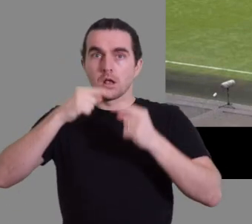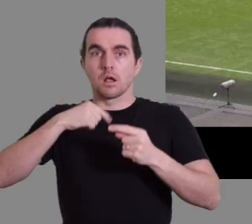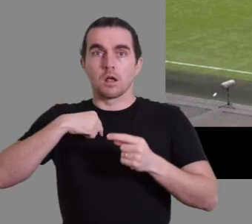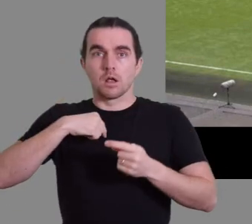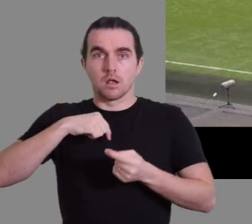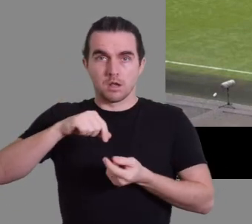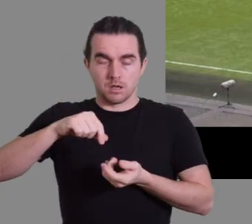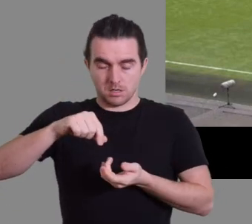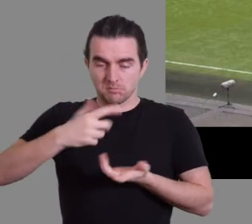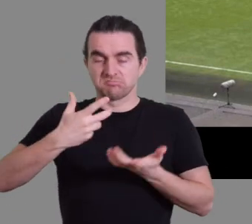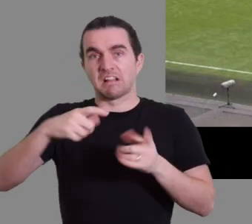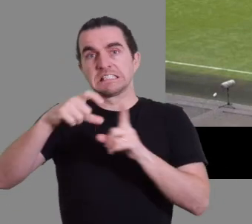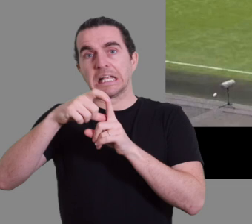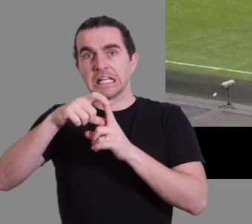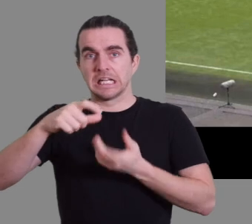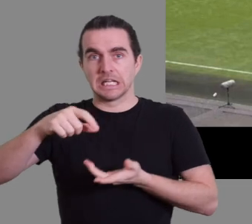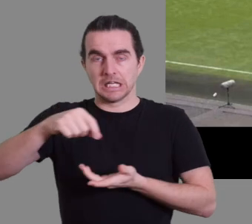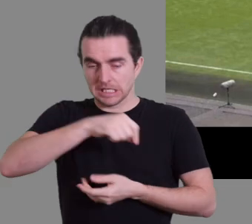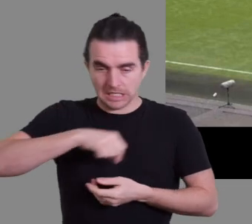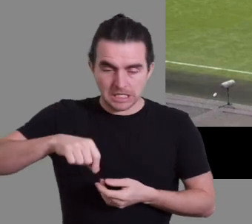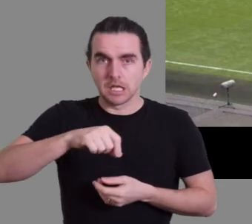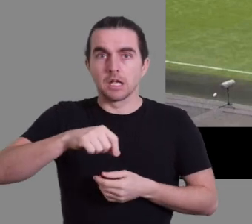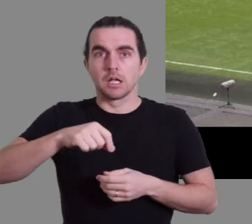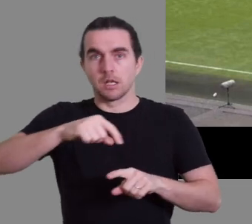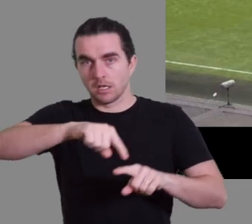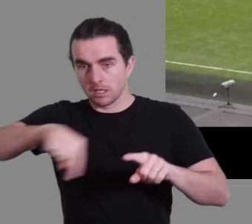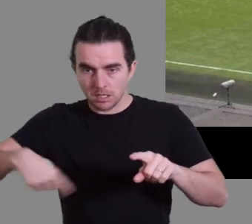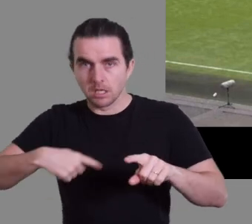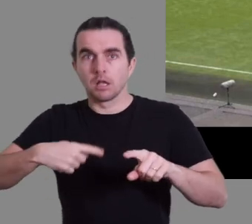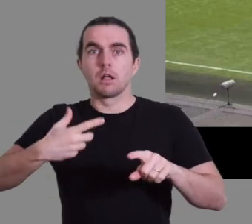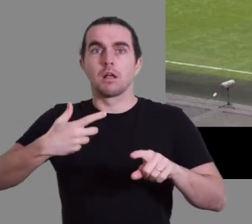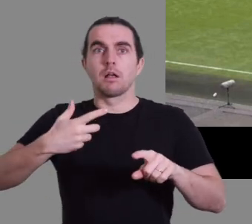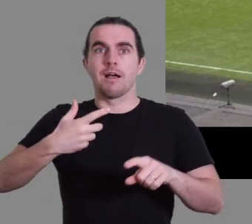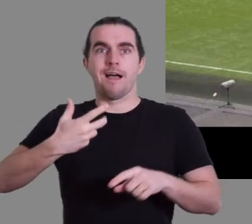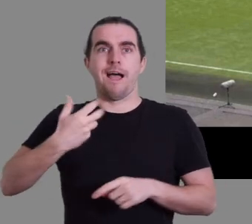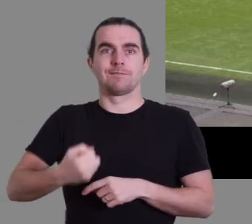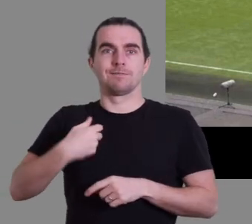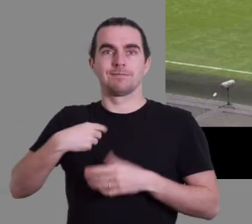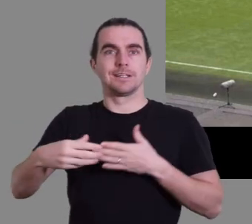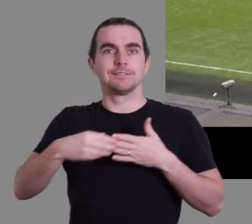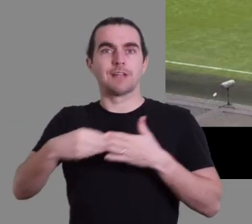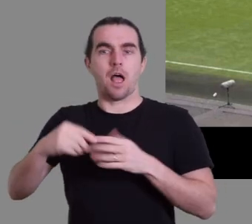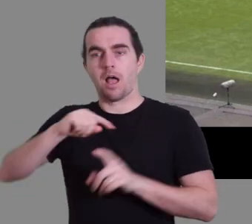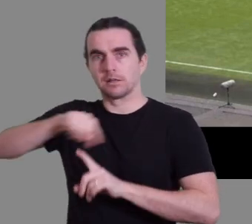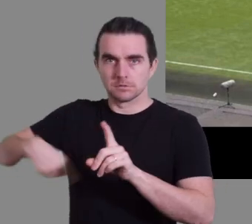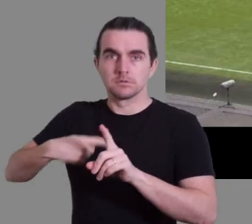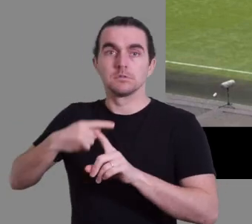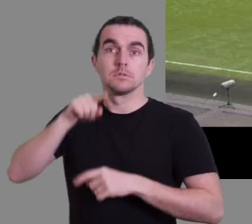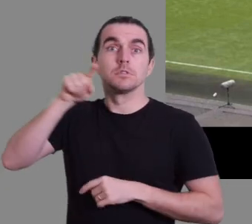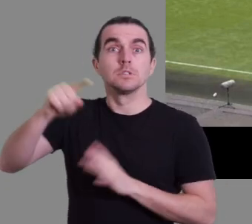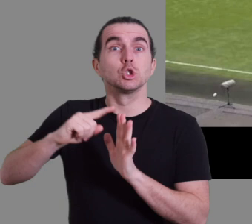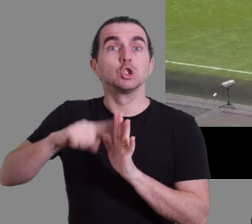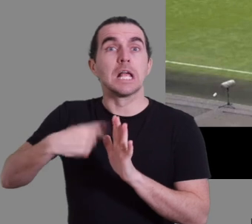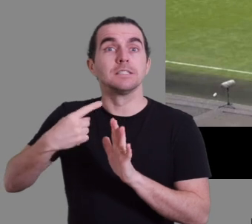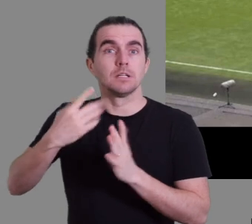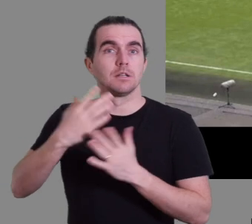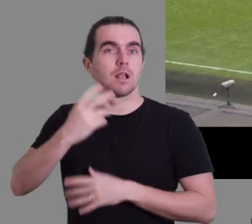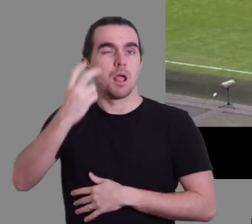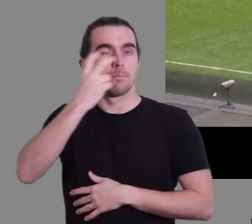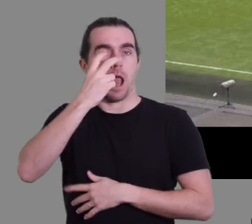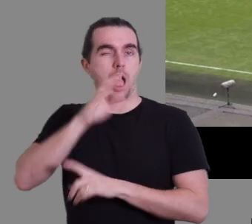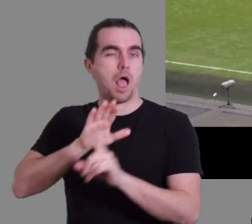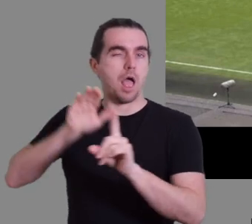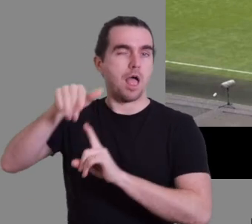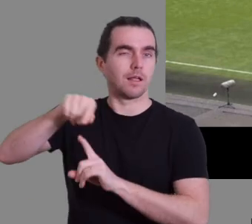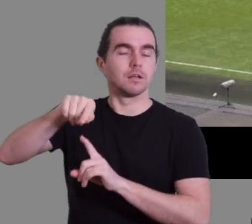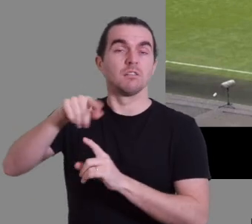there's a tight circle almost, or using, say, the D as a bit of a guide, then Jesus is blindside. He's offside,